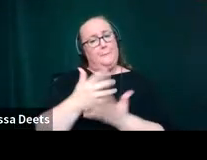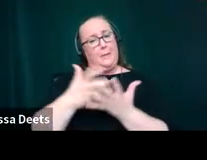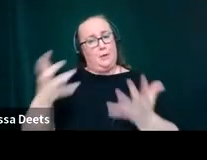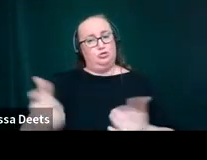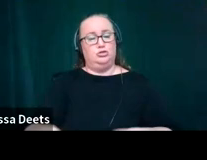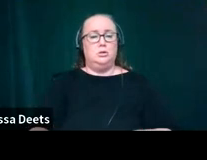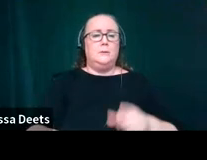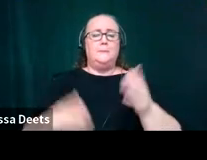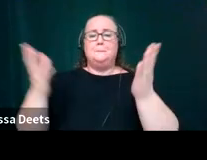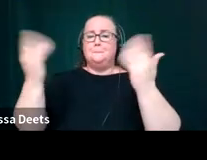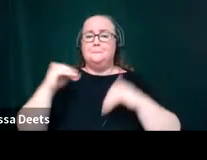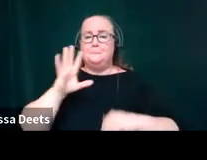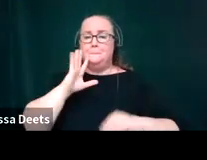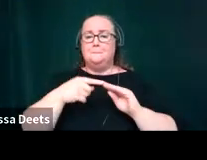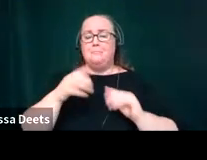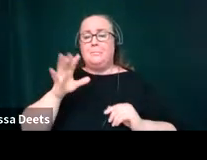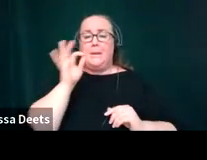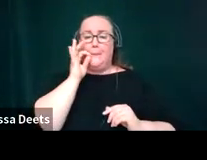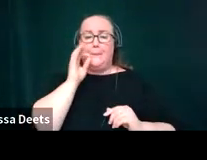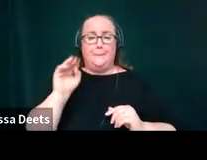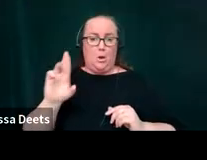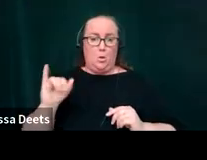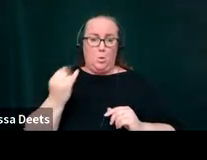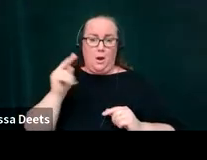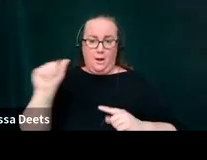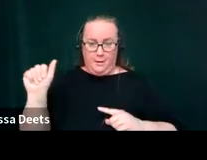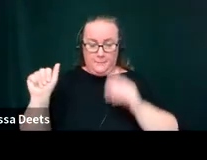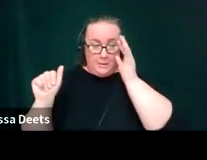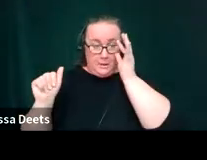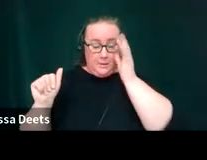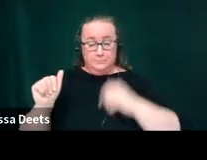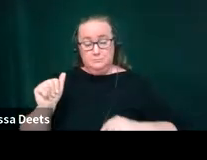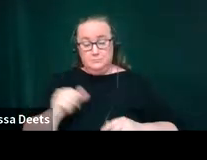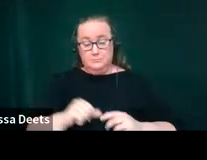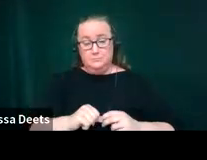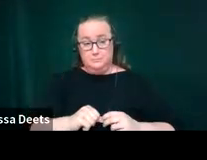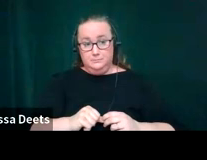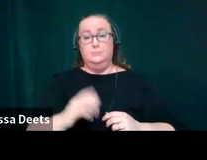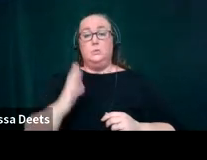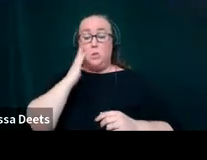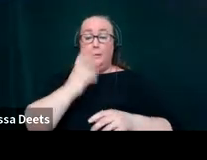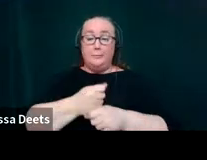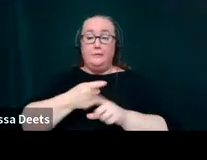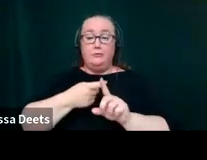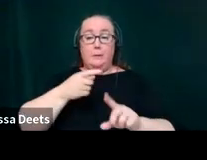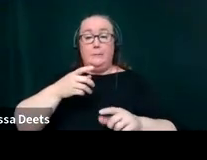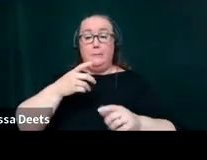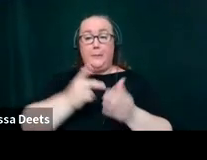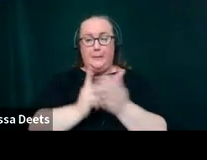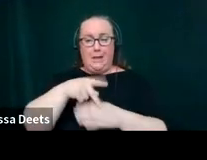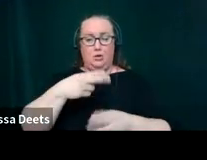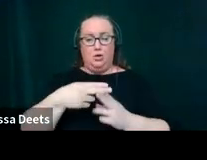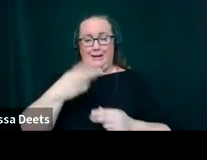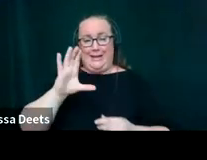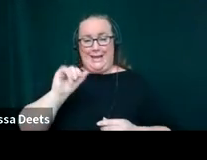us about this all the time. Does this provide a therapeutic benefit in glaucoma? So we know that marijuana is made of the plant Cannabis sativa, which has 2